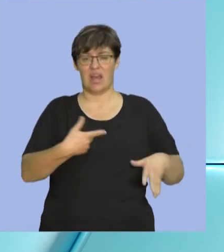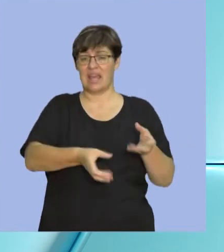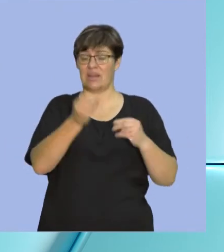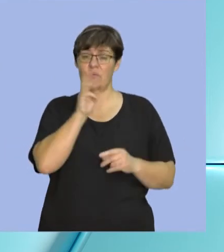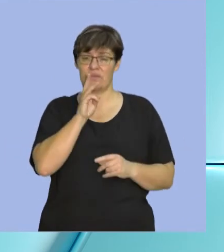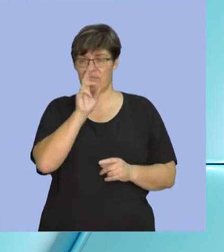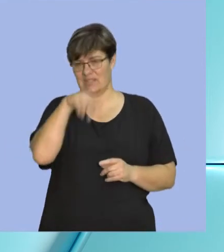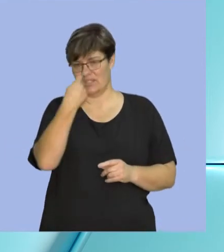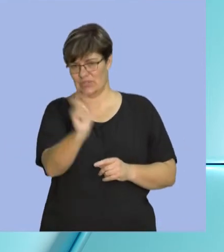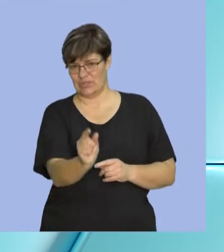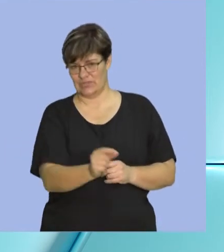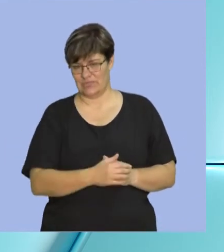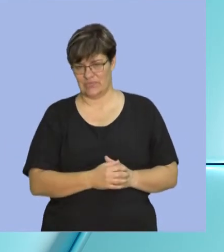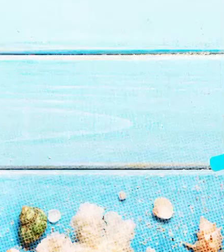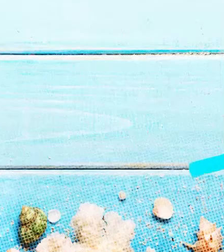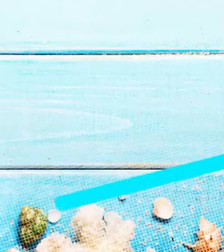bit.